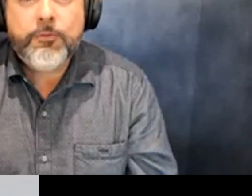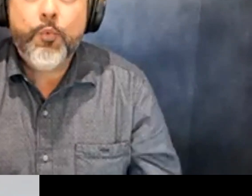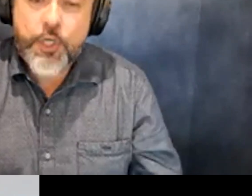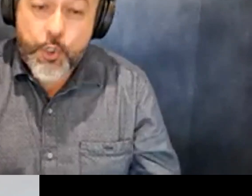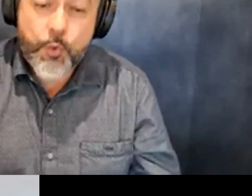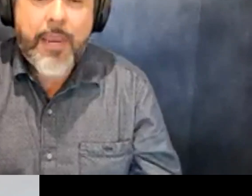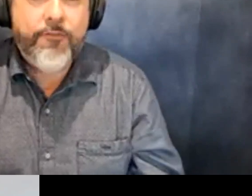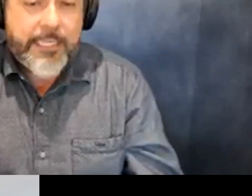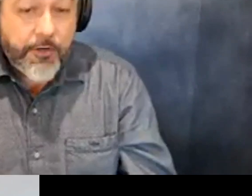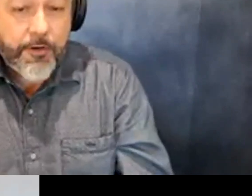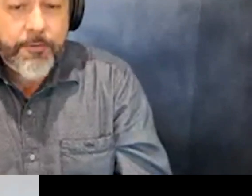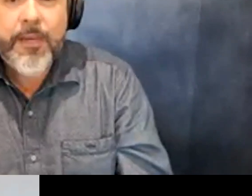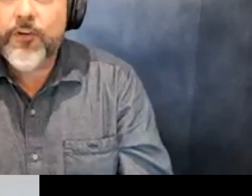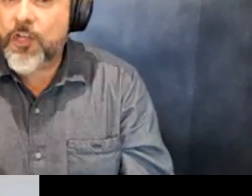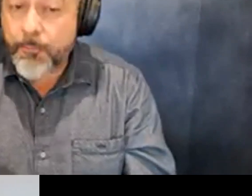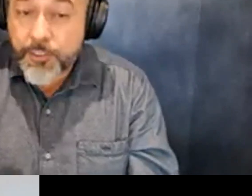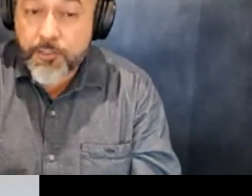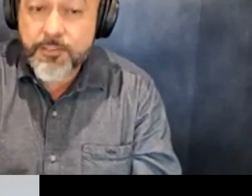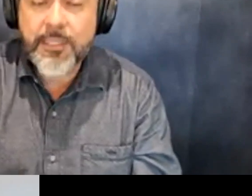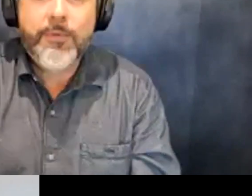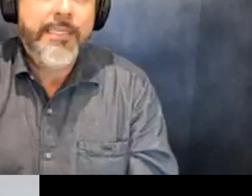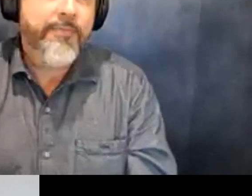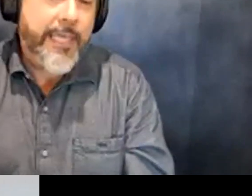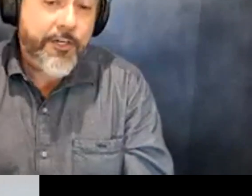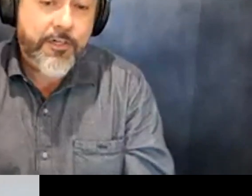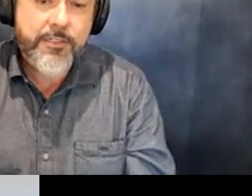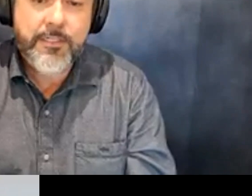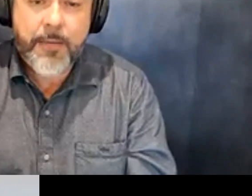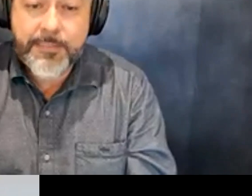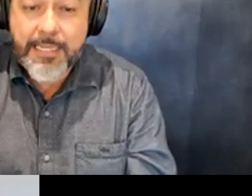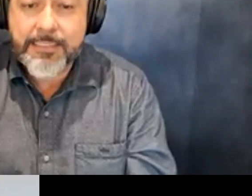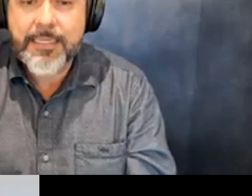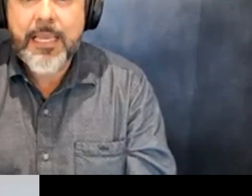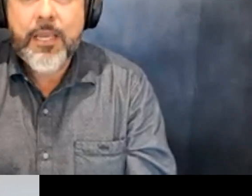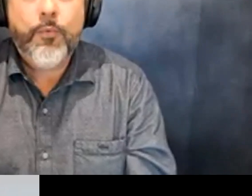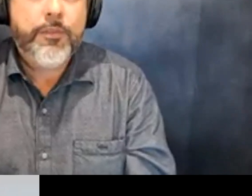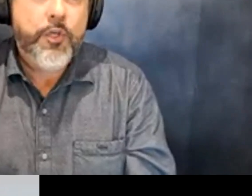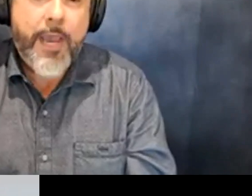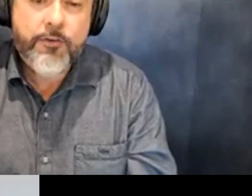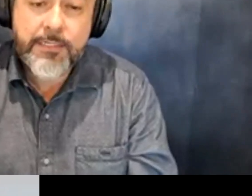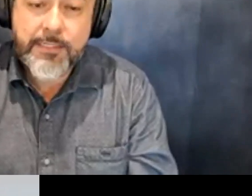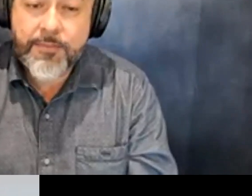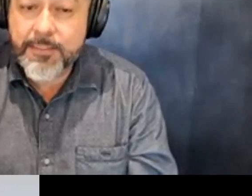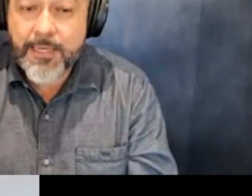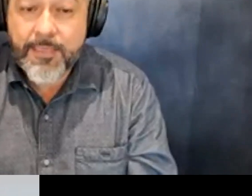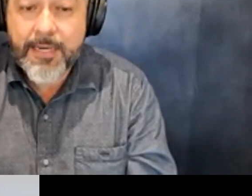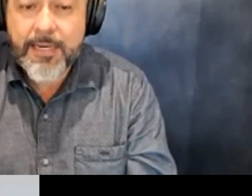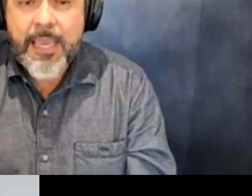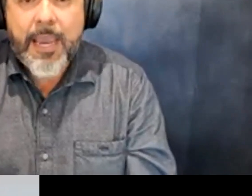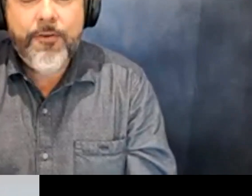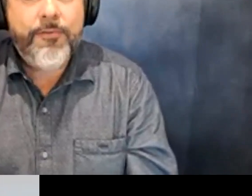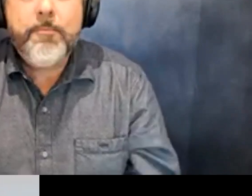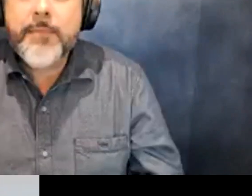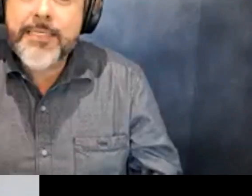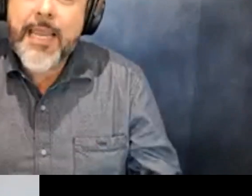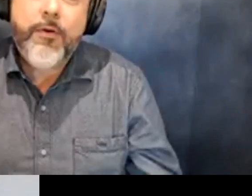to be able to renew every year, every couple years. They receive letters, updates with new addresses and things like that.